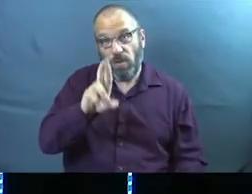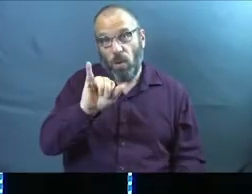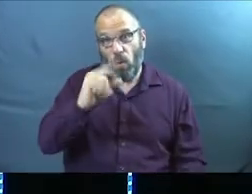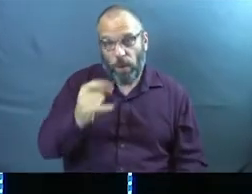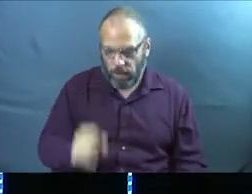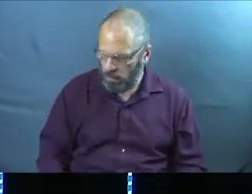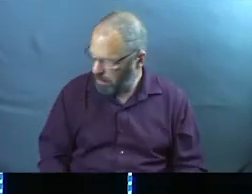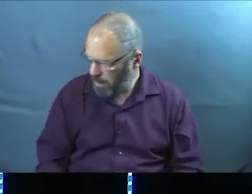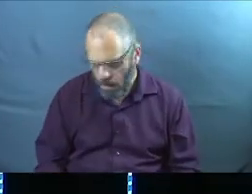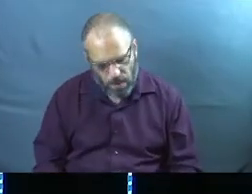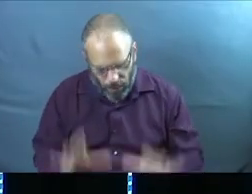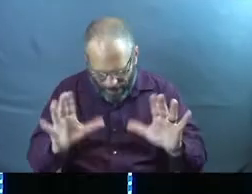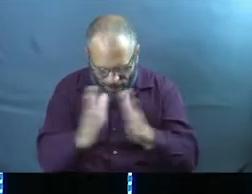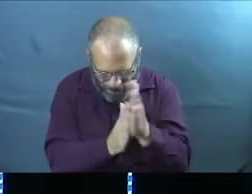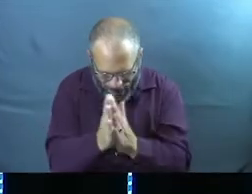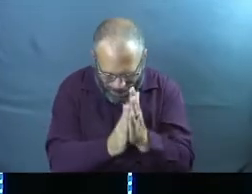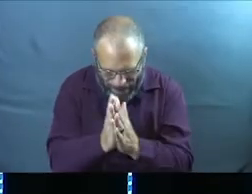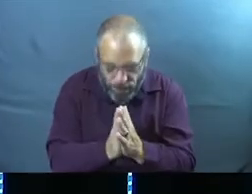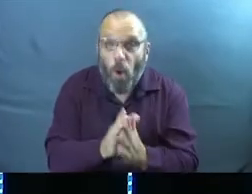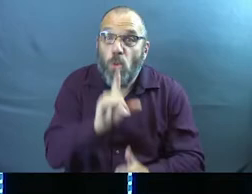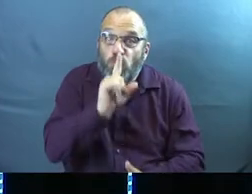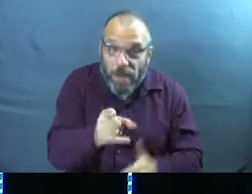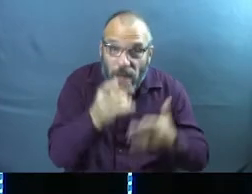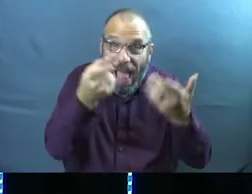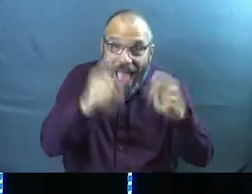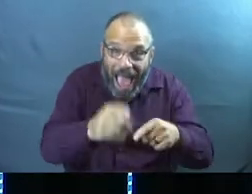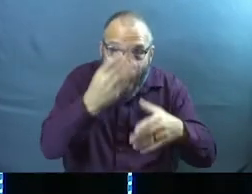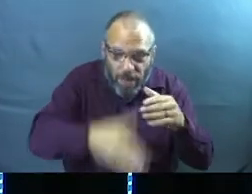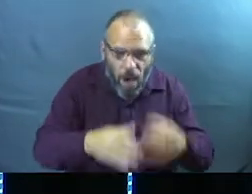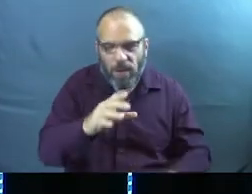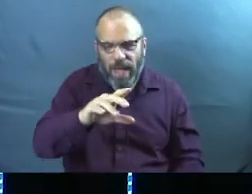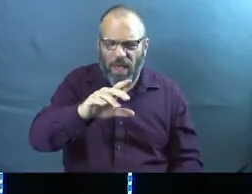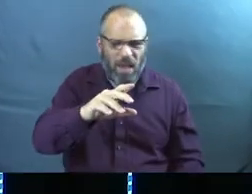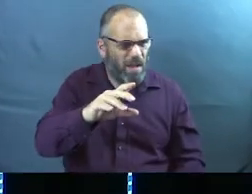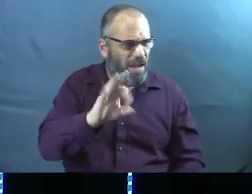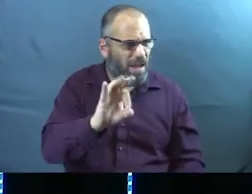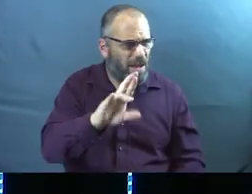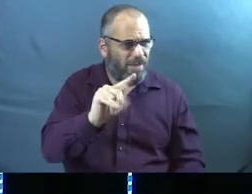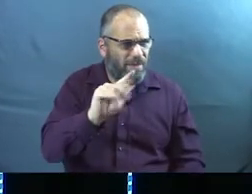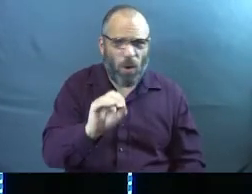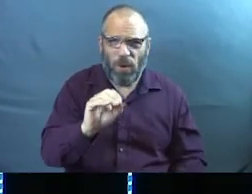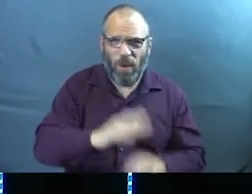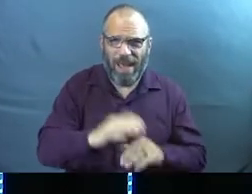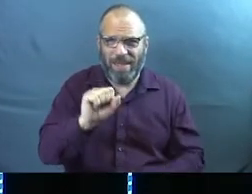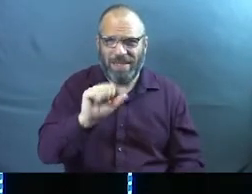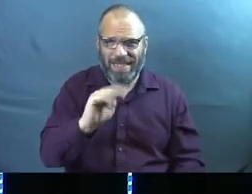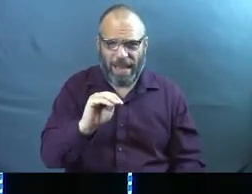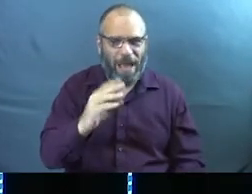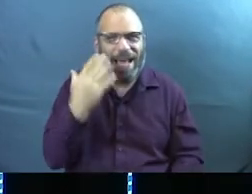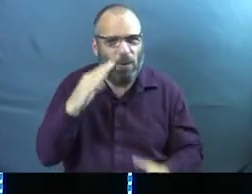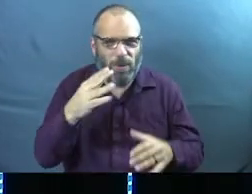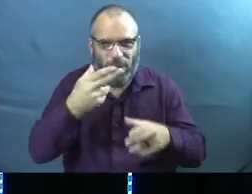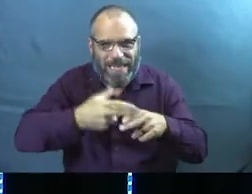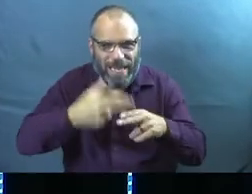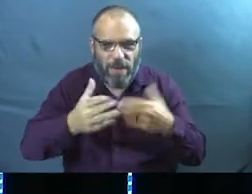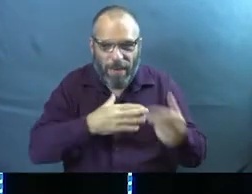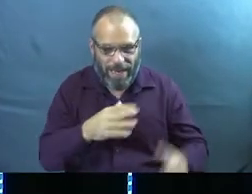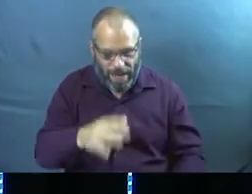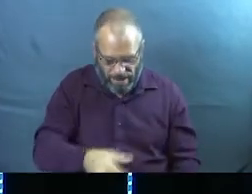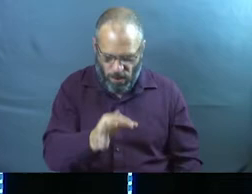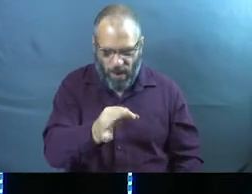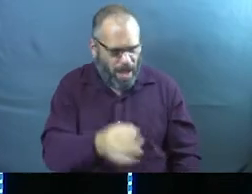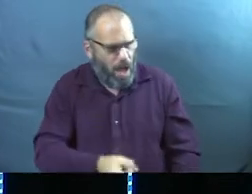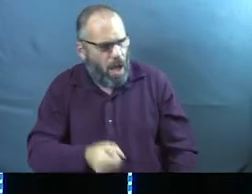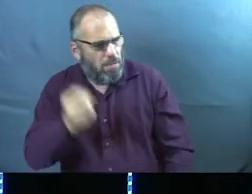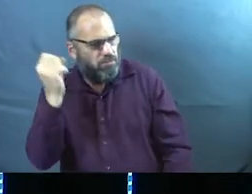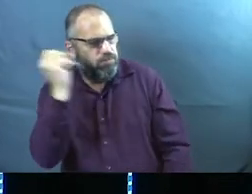They come along. So the way the story actually goes is Frodo and Sam, you know Frodo and Sam, and they get the ring and they toss it